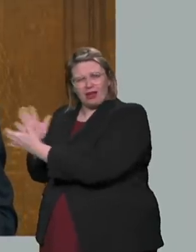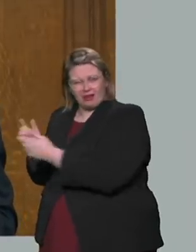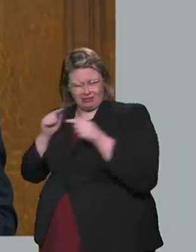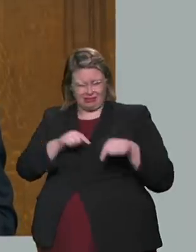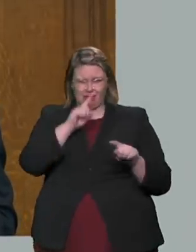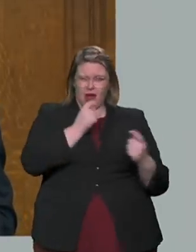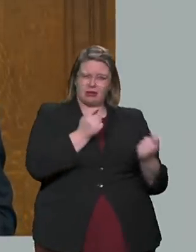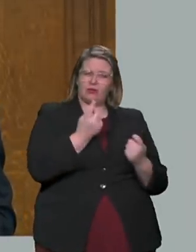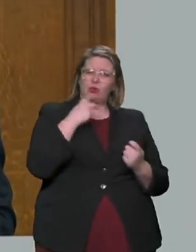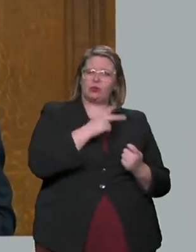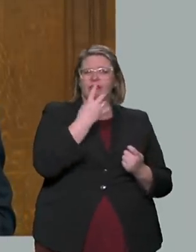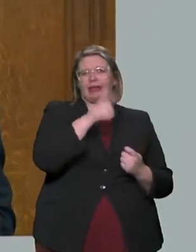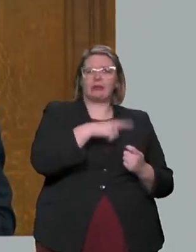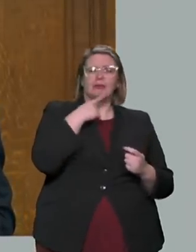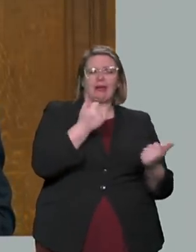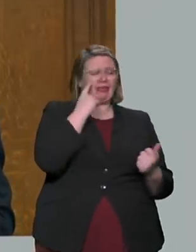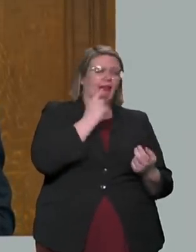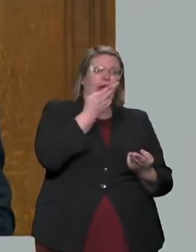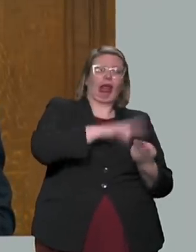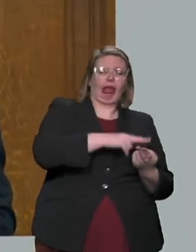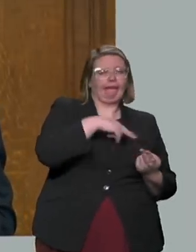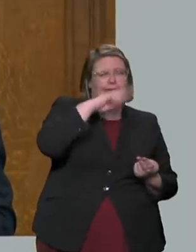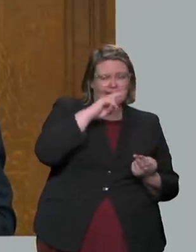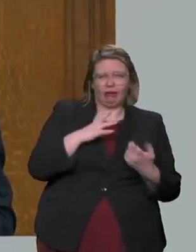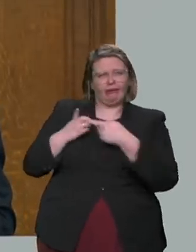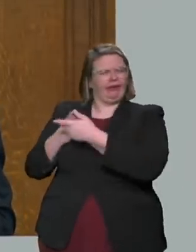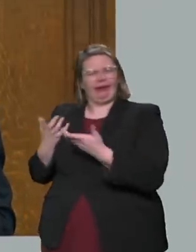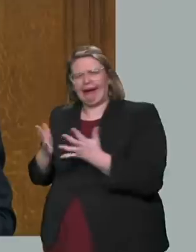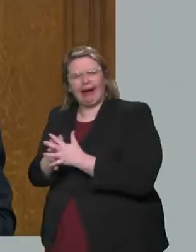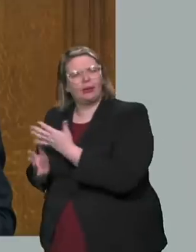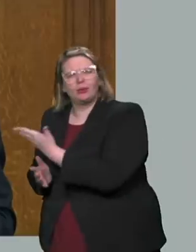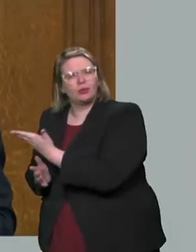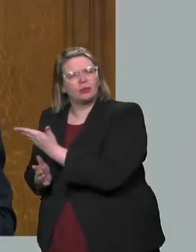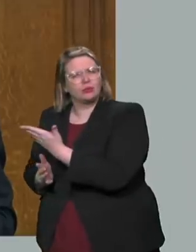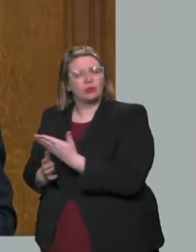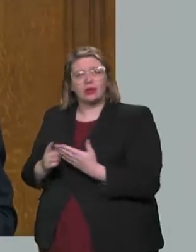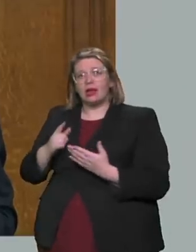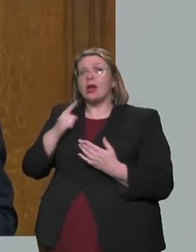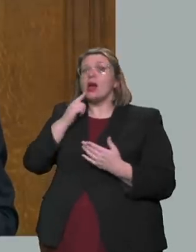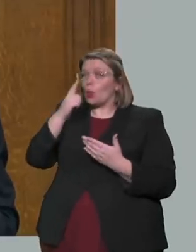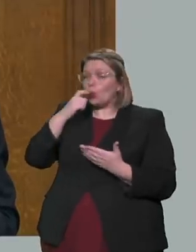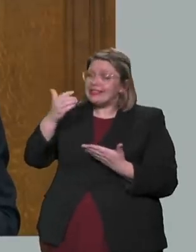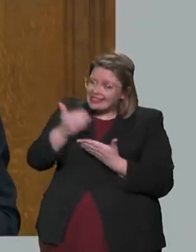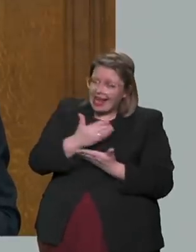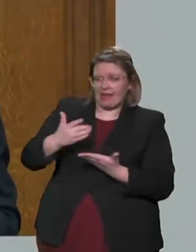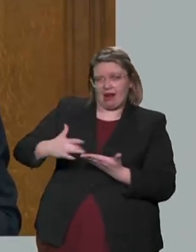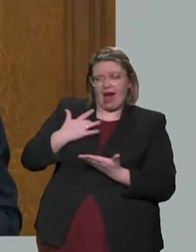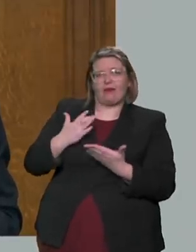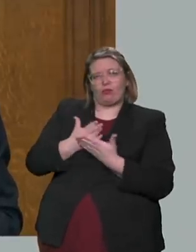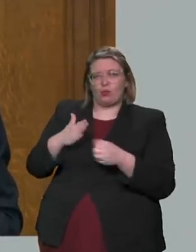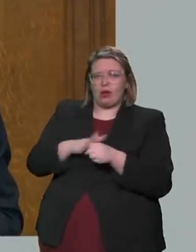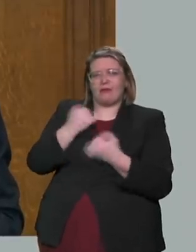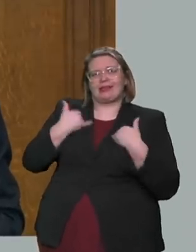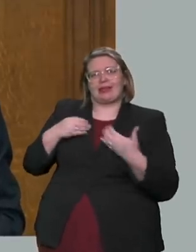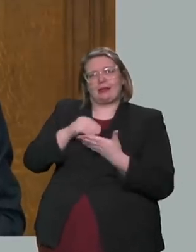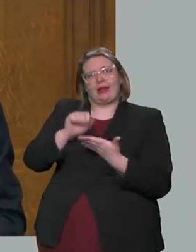and livelihoods could be saved by increasing sick pay, will he commit here and now to raising it to the level of